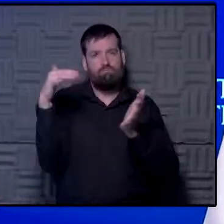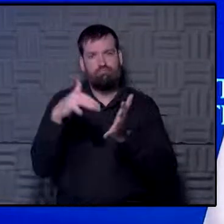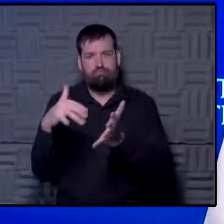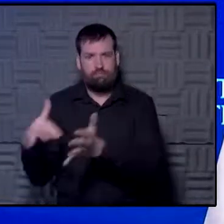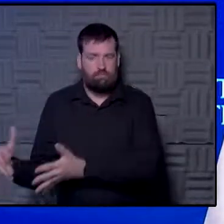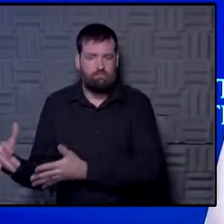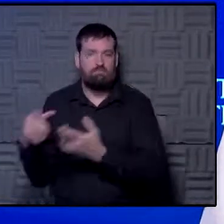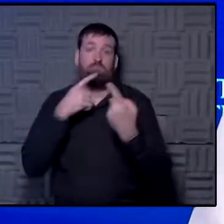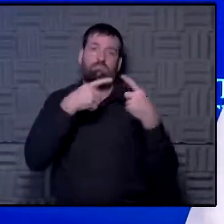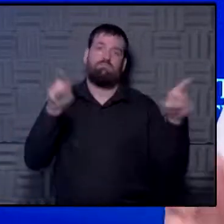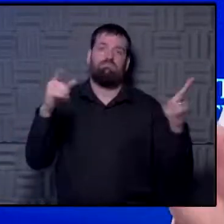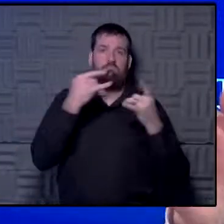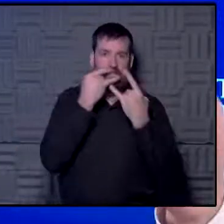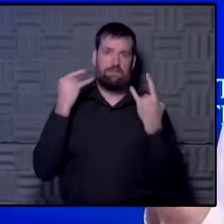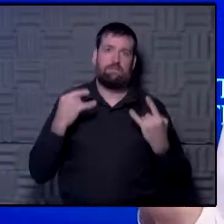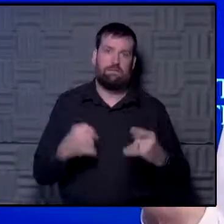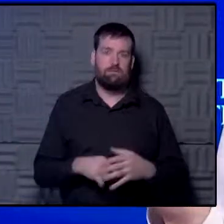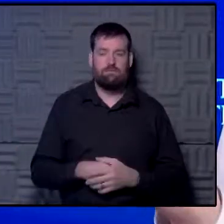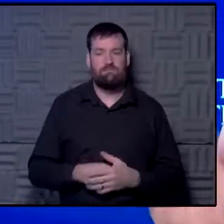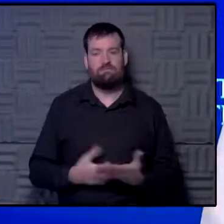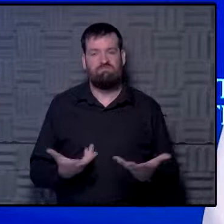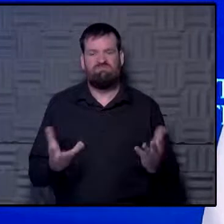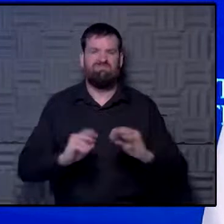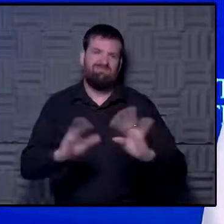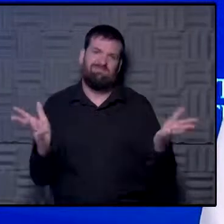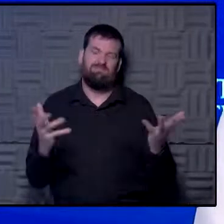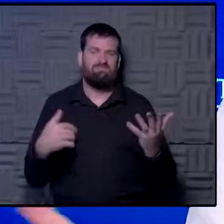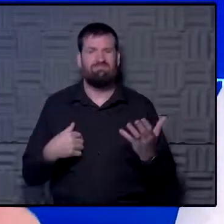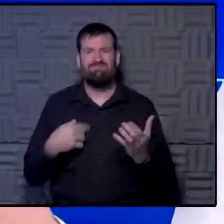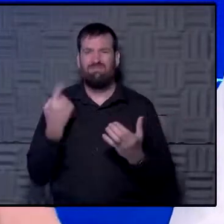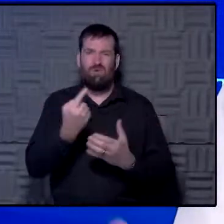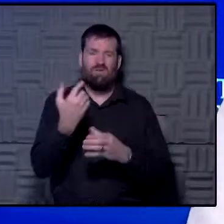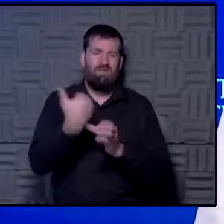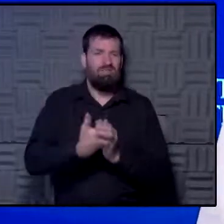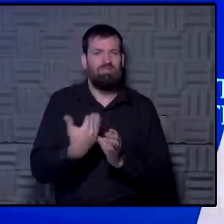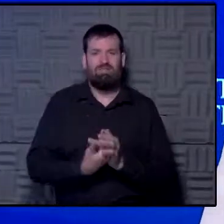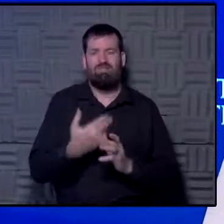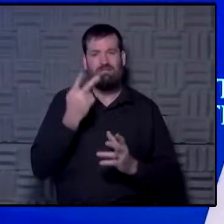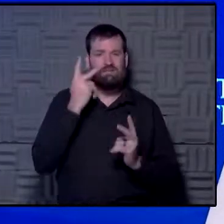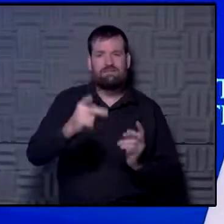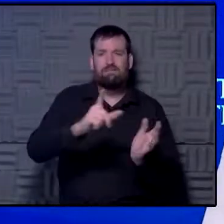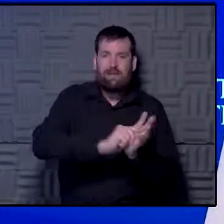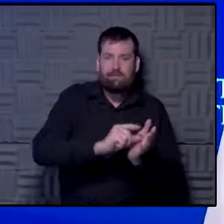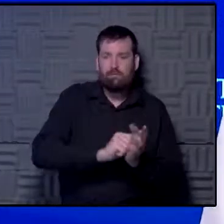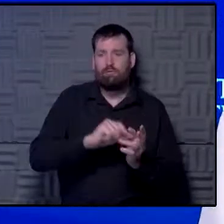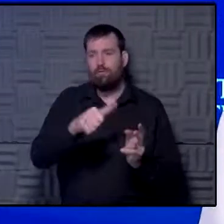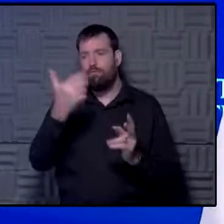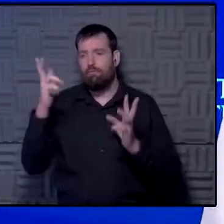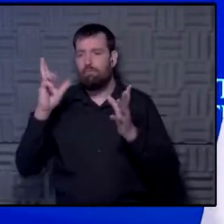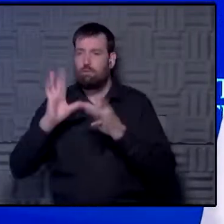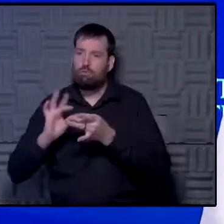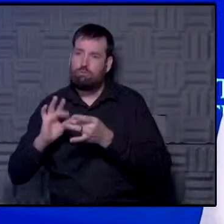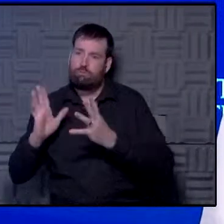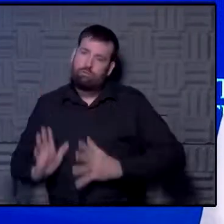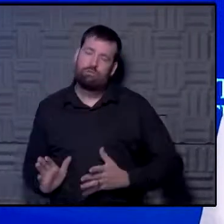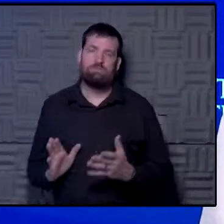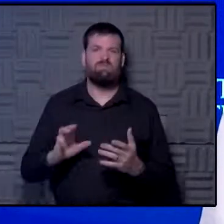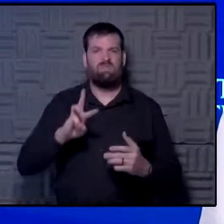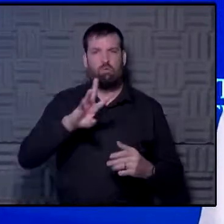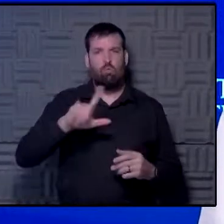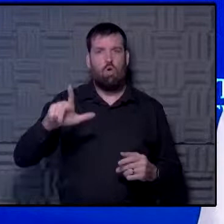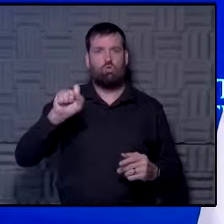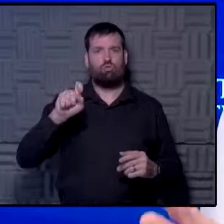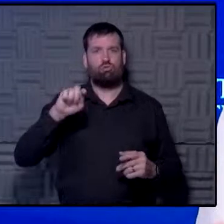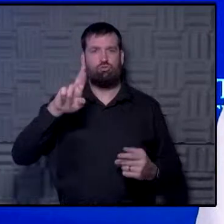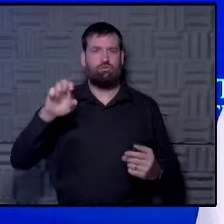show the effectiveness of masks. It's just unquestionable, and I'm always irritated when I read the paper or I read some other person out there. I was looking at, it was the Wall Street Journal